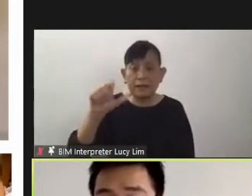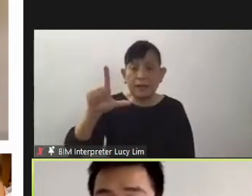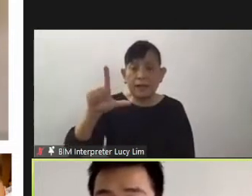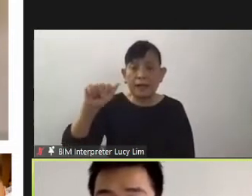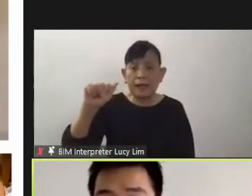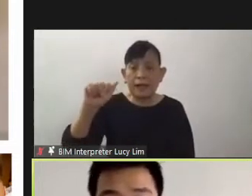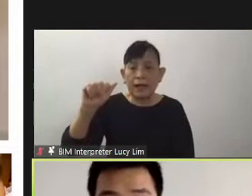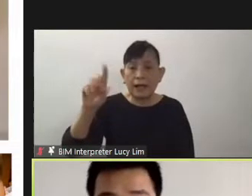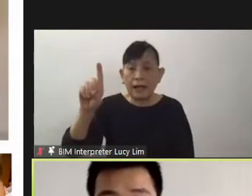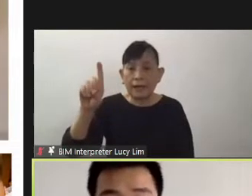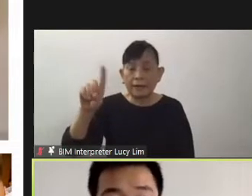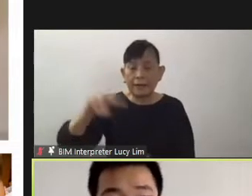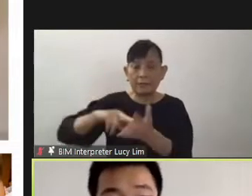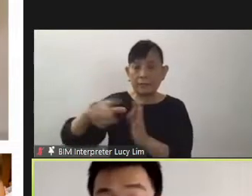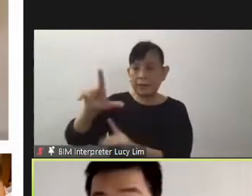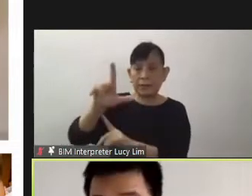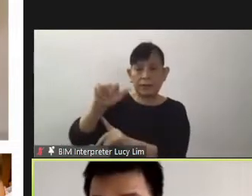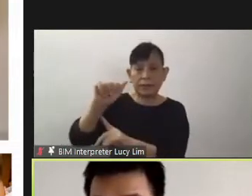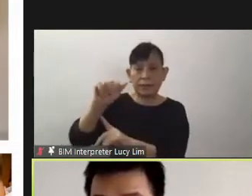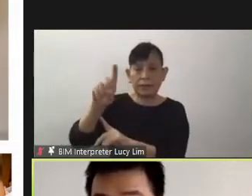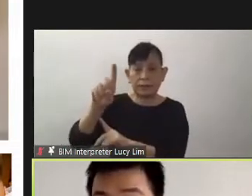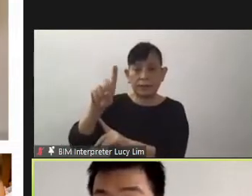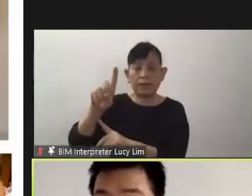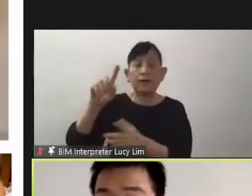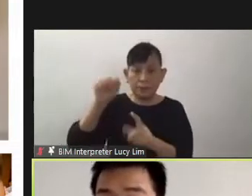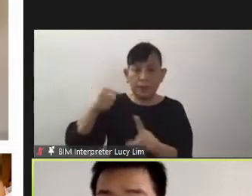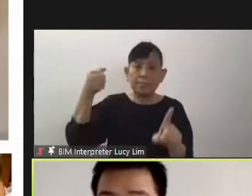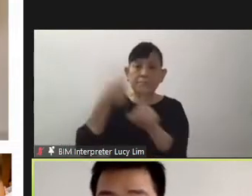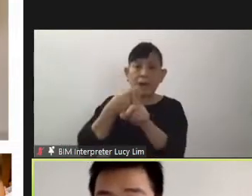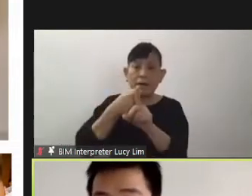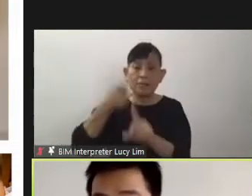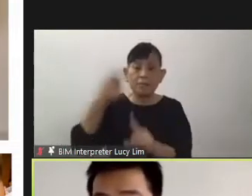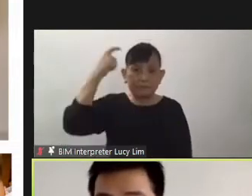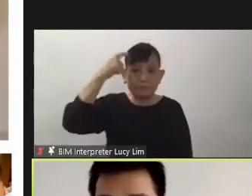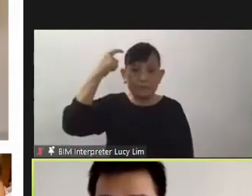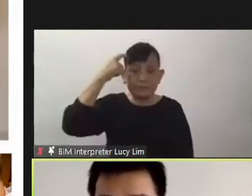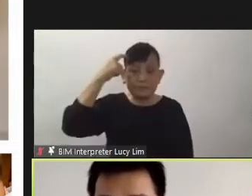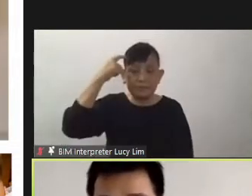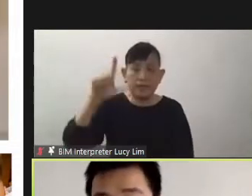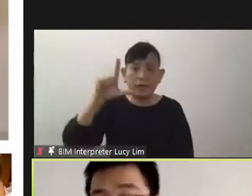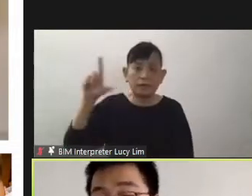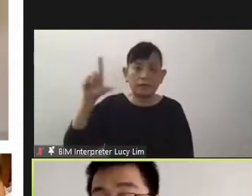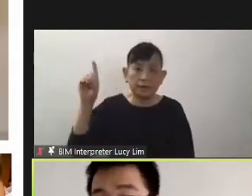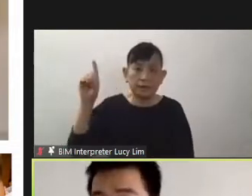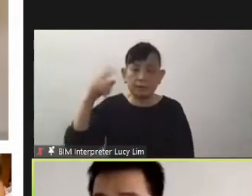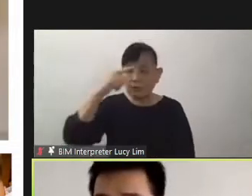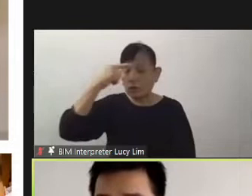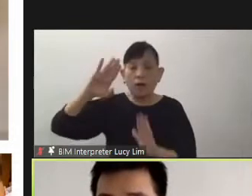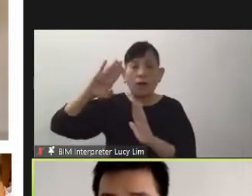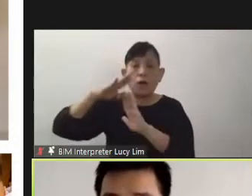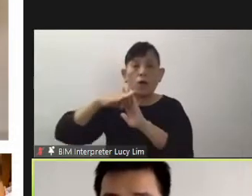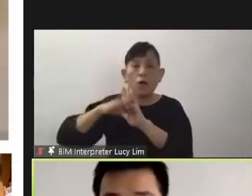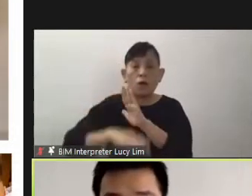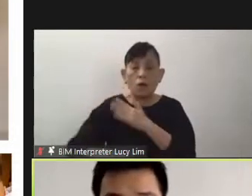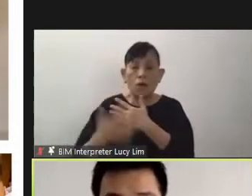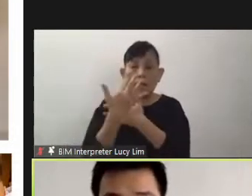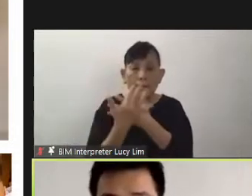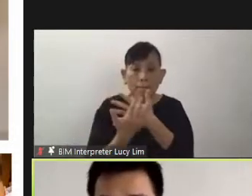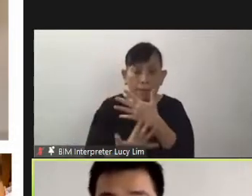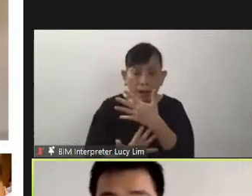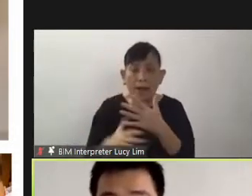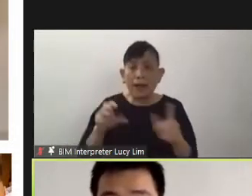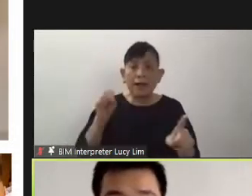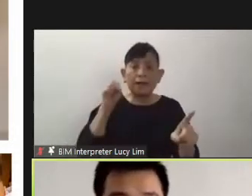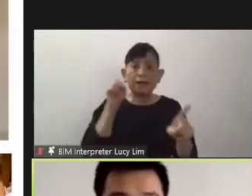known to cause the intellectual disability with no known safe level in the blood. And then exposure to lead could result